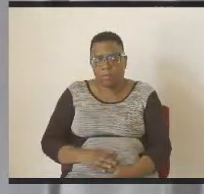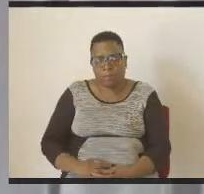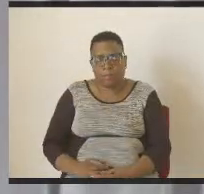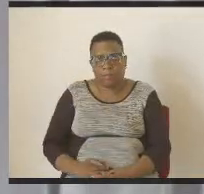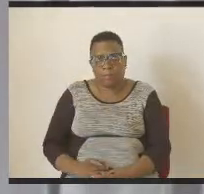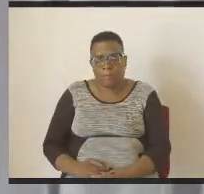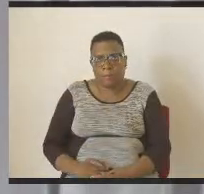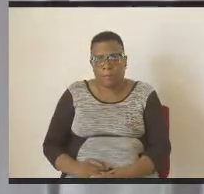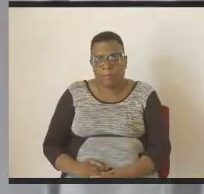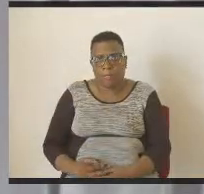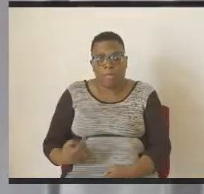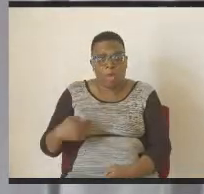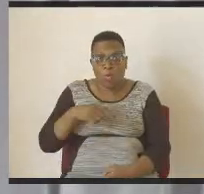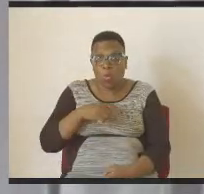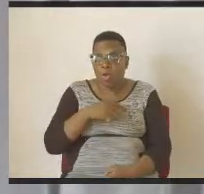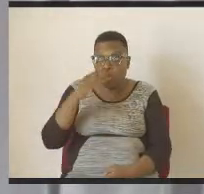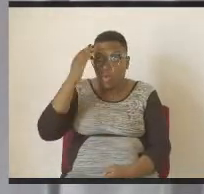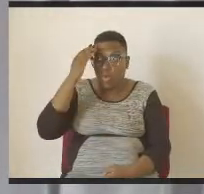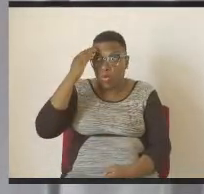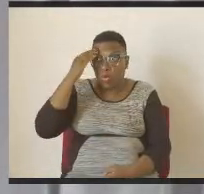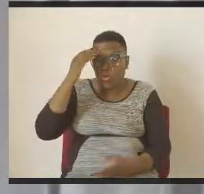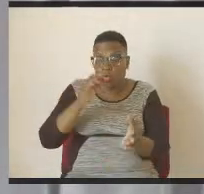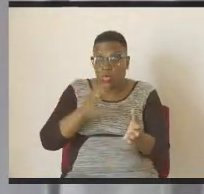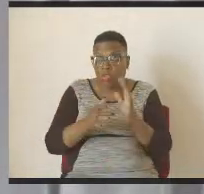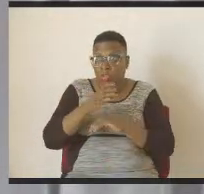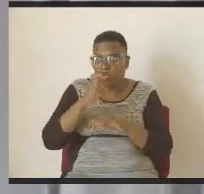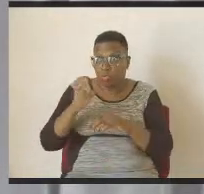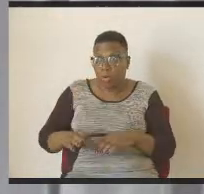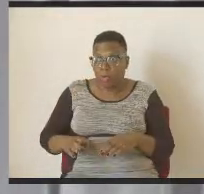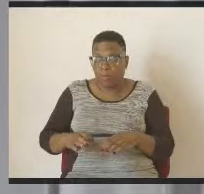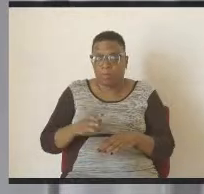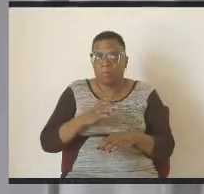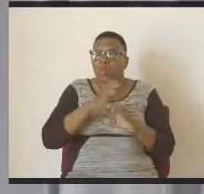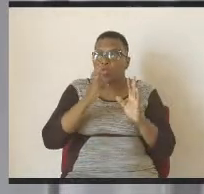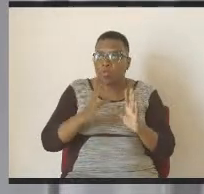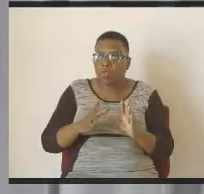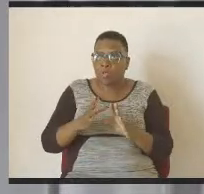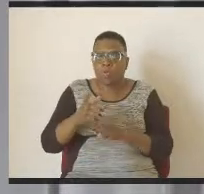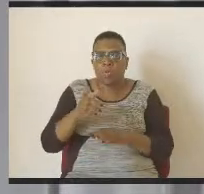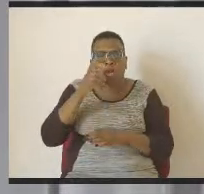who know Jesus Christ as Lord and Savior, we can look forward